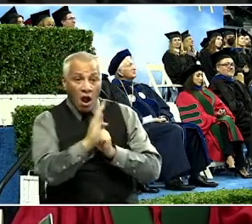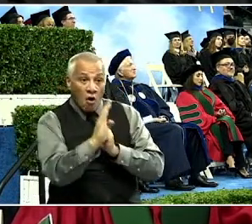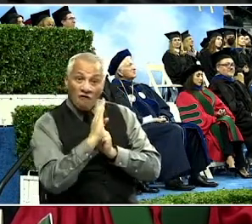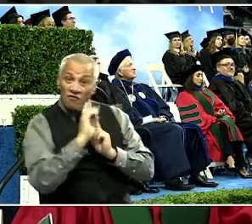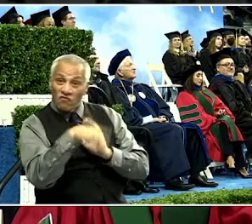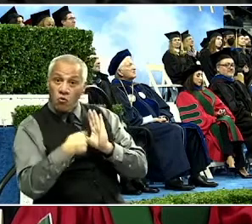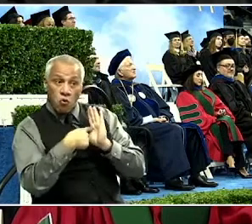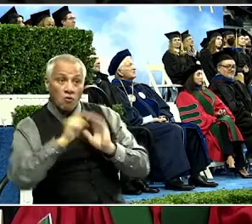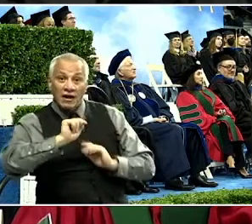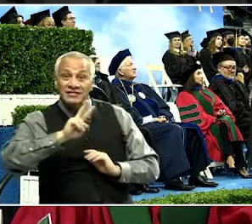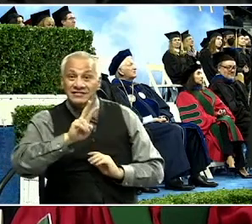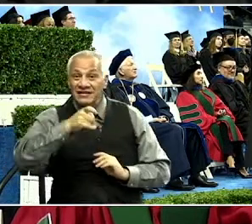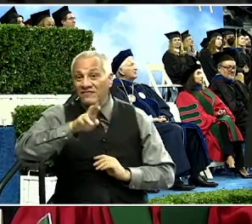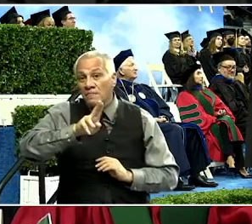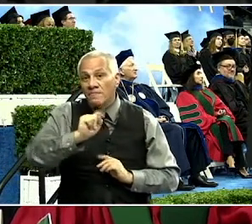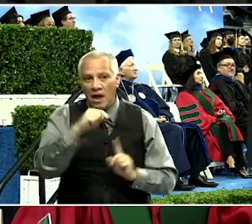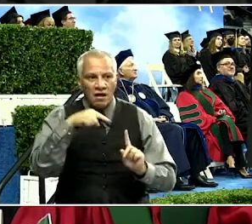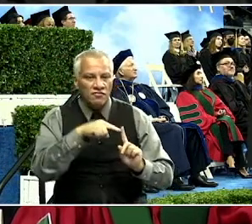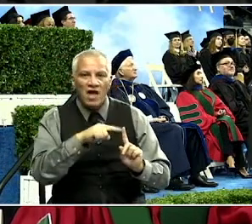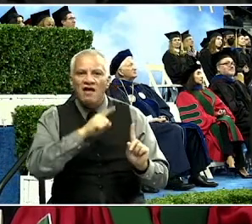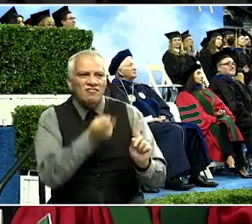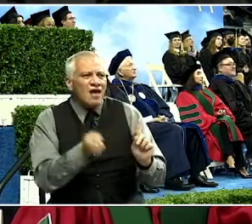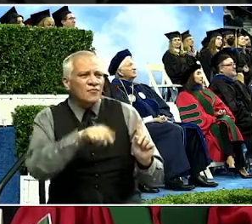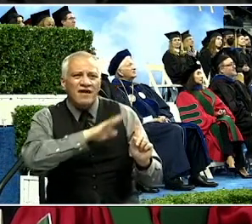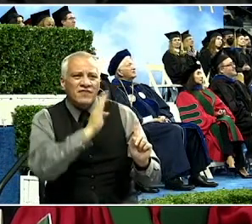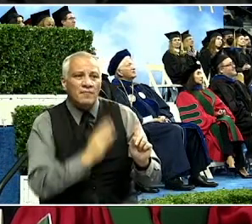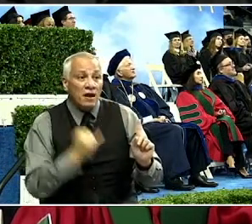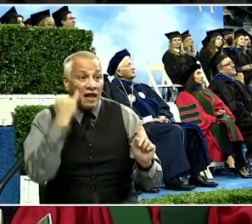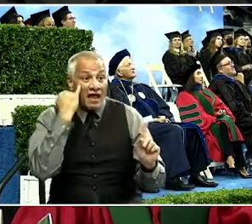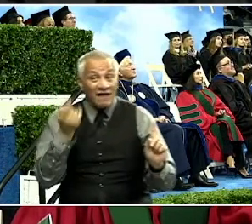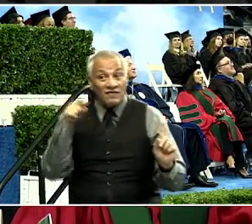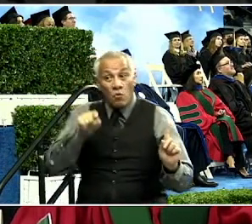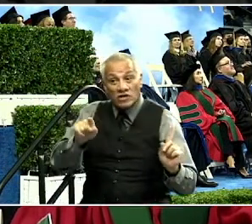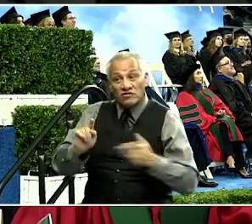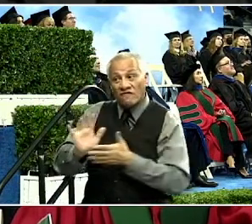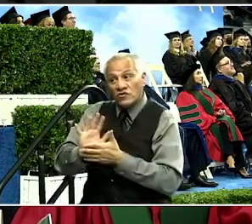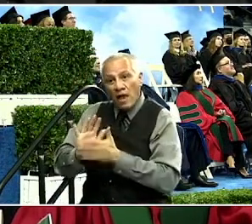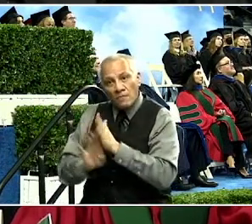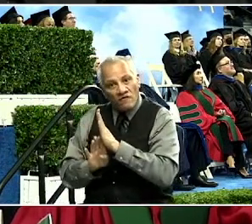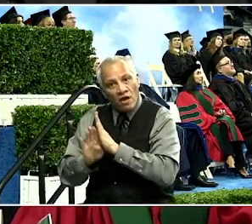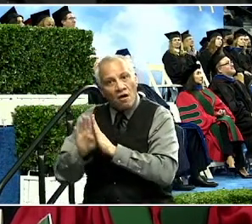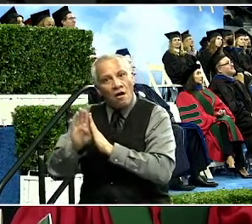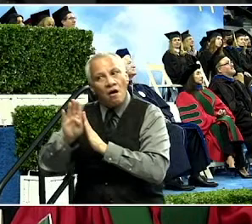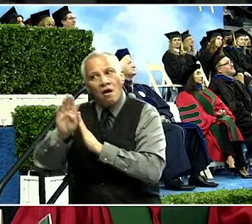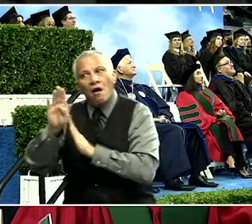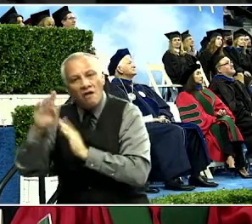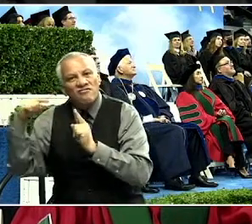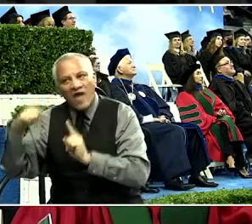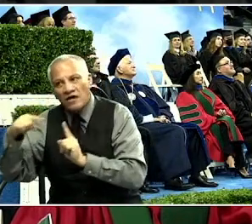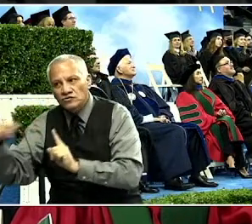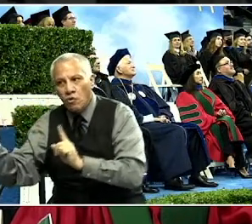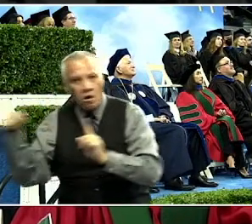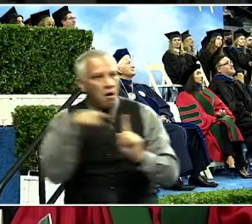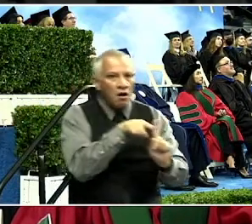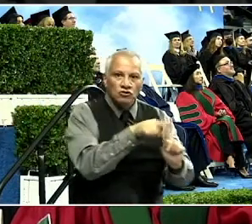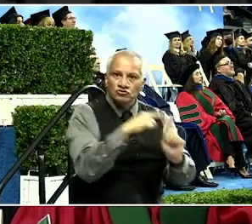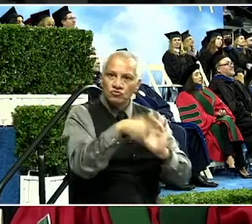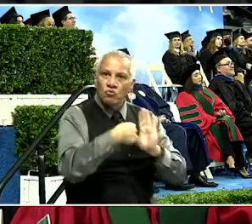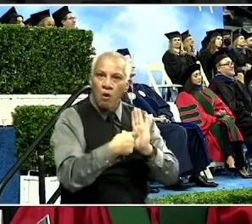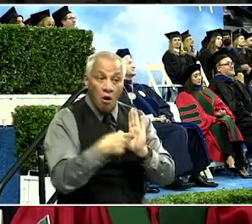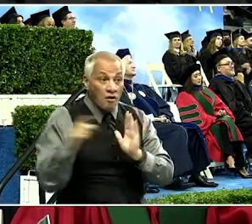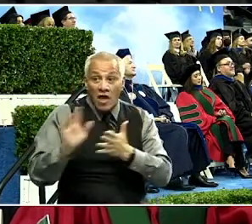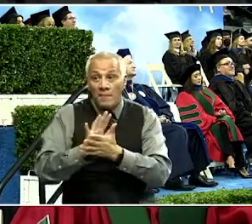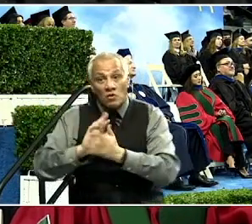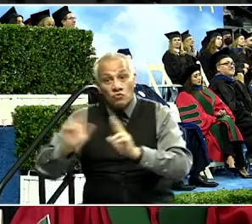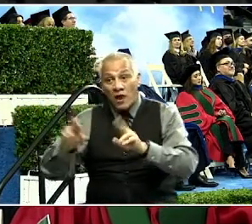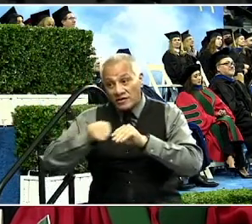role on a TV pilot that I never would have gotten had it not been for my rising stock in the industry. Then, just before the movie's